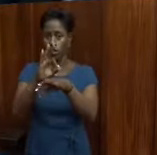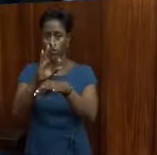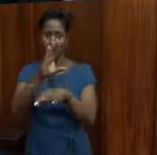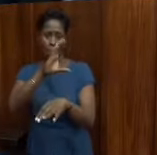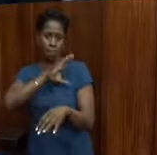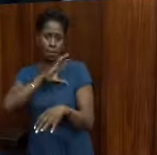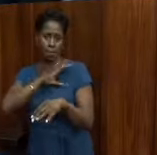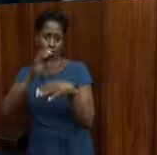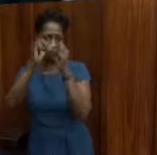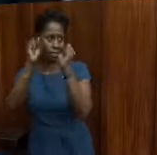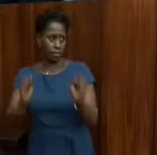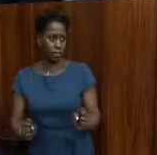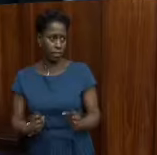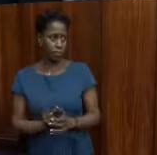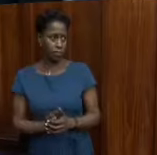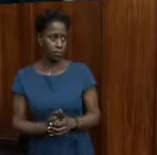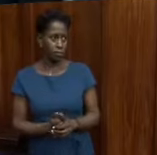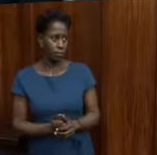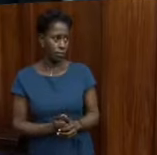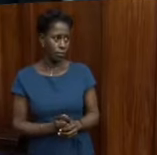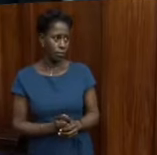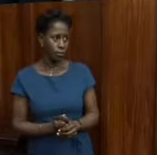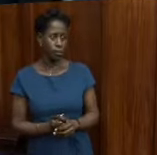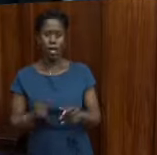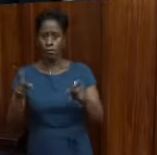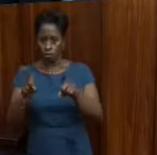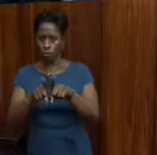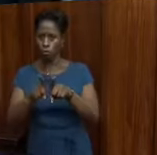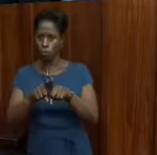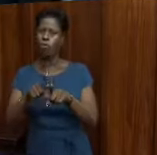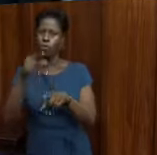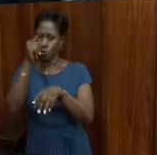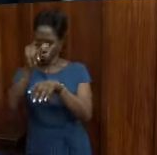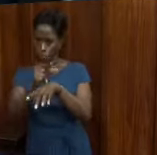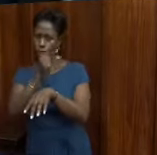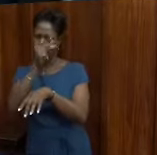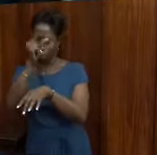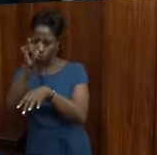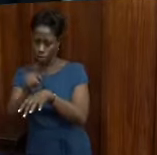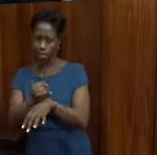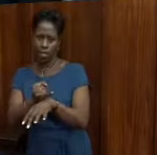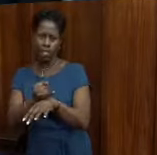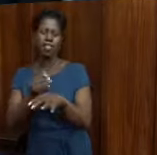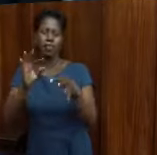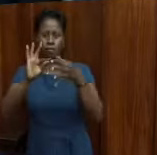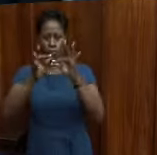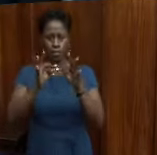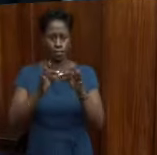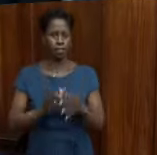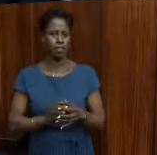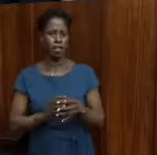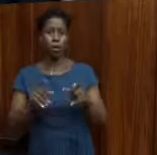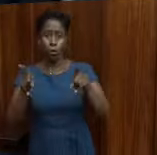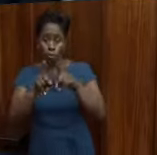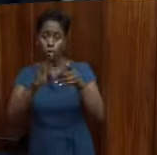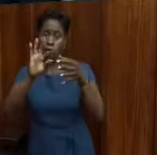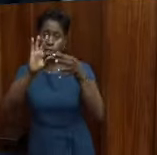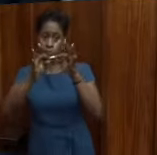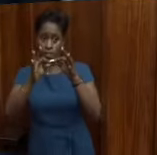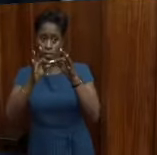and the construction of divisional headquarters in Grosjele, which I spoke of earlier. Repairs to the bodily correctional